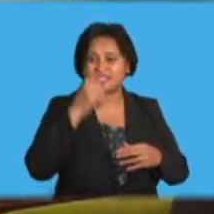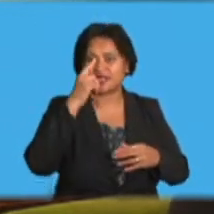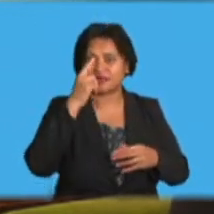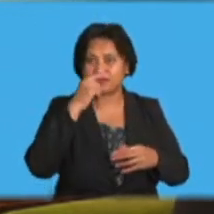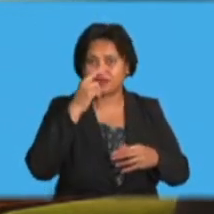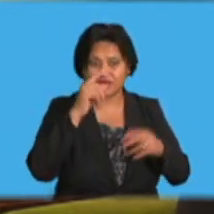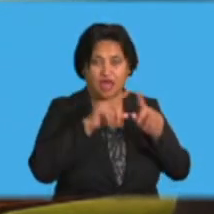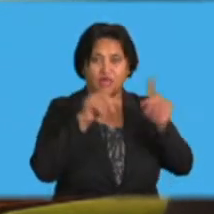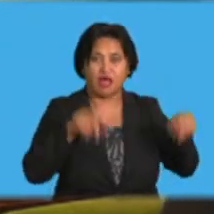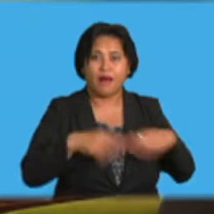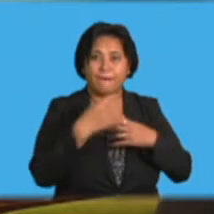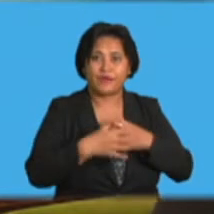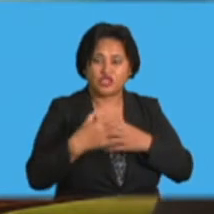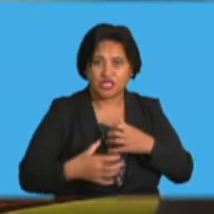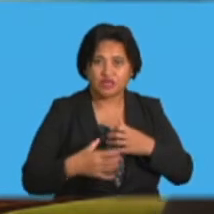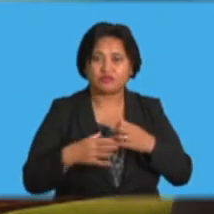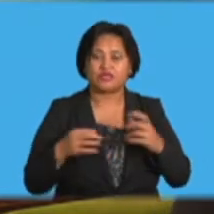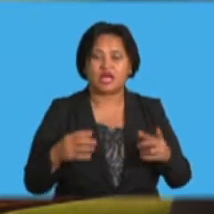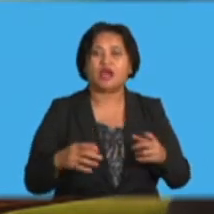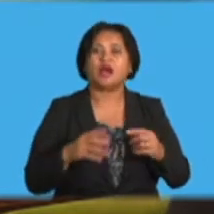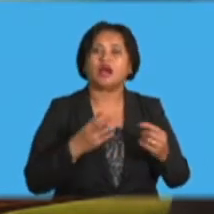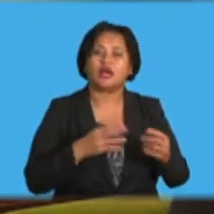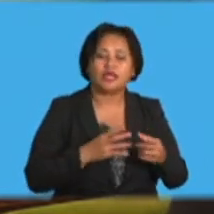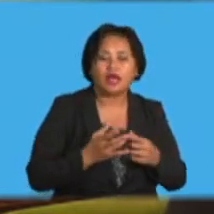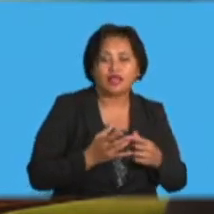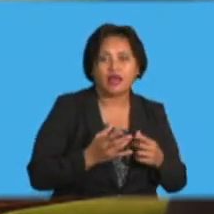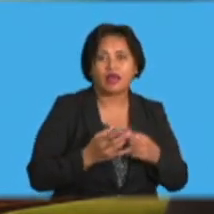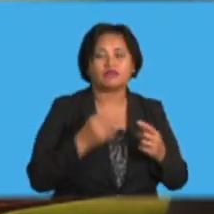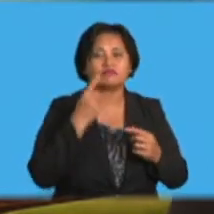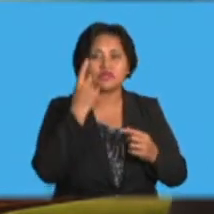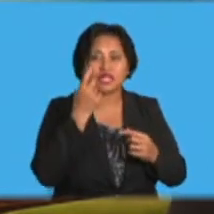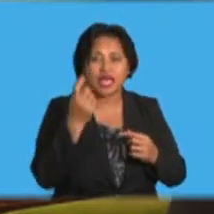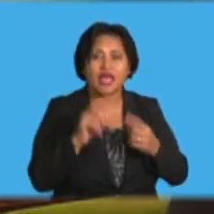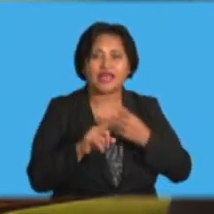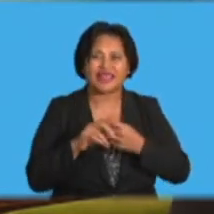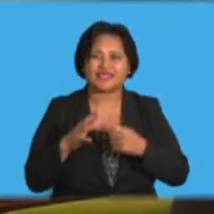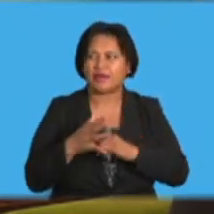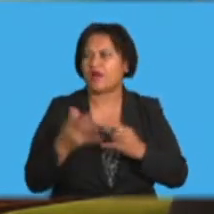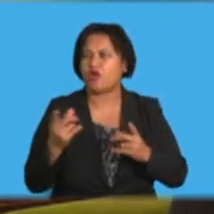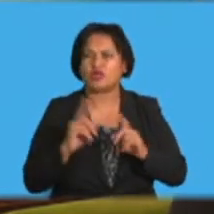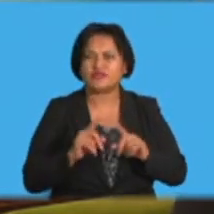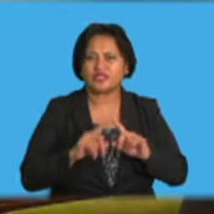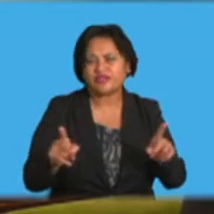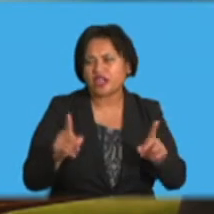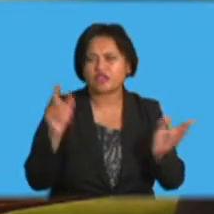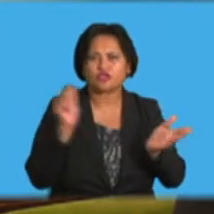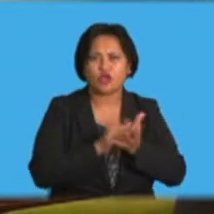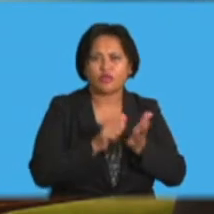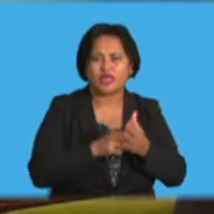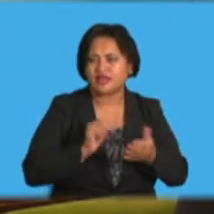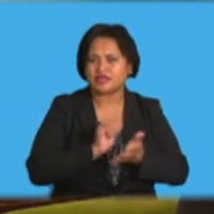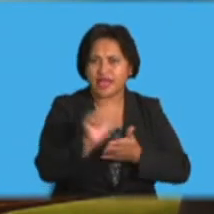can be redeemed. These include GS Industrial Supplies, Autocare Fiji Limited, Kasabi's Limited, Home and Living, Vinod Patel Subrail's